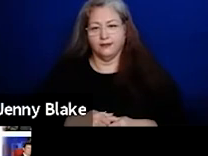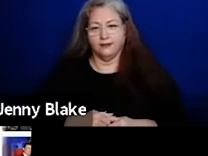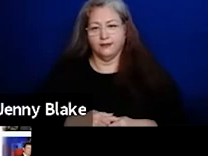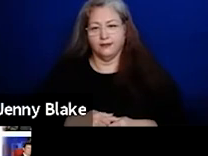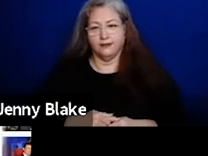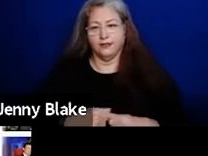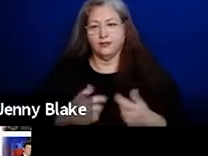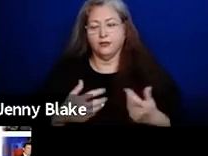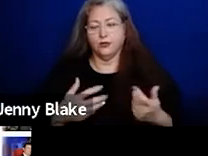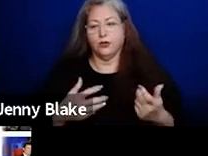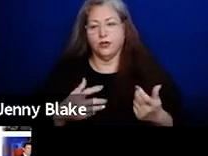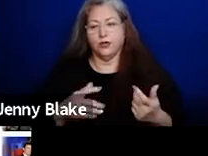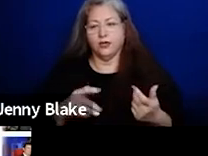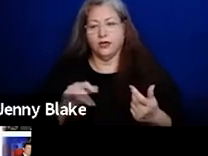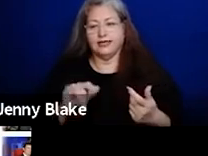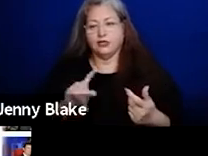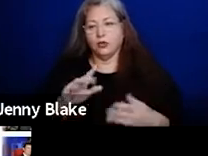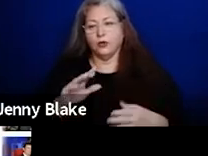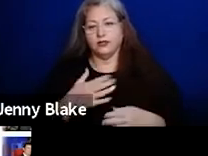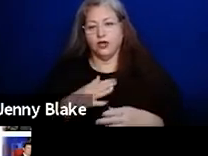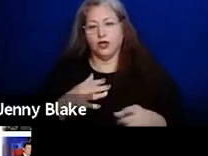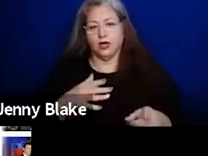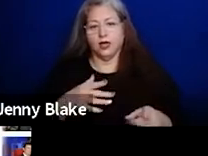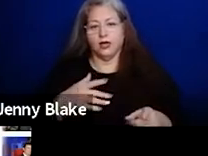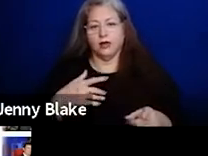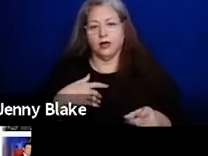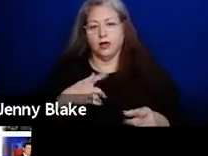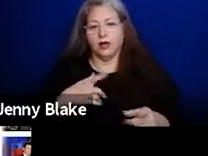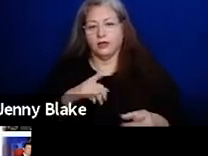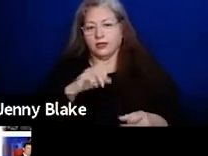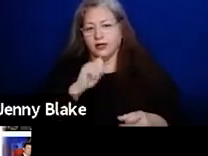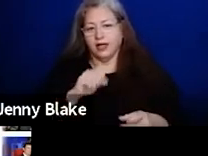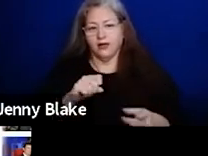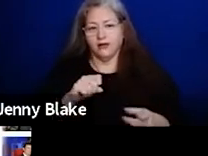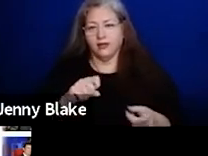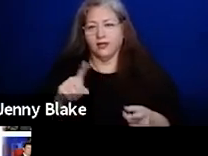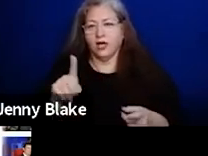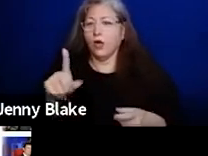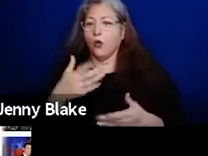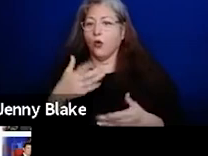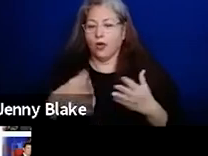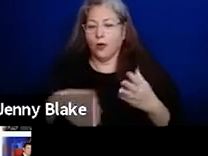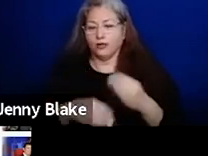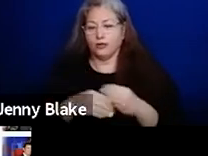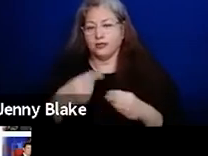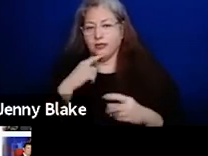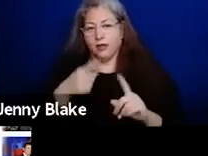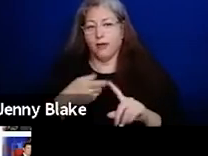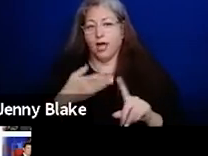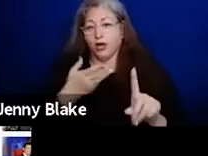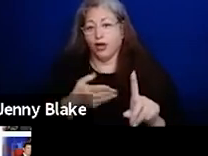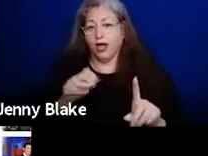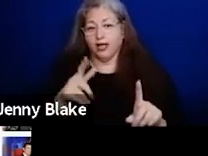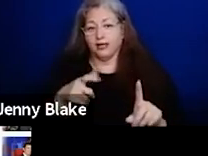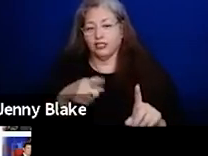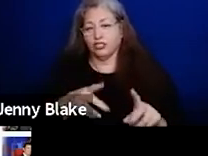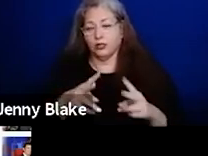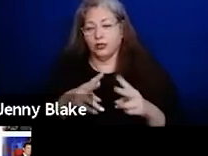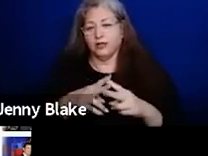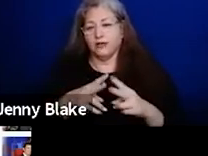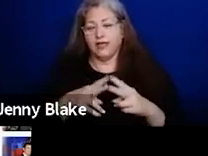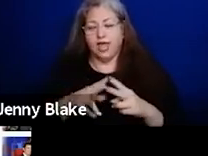This one is the song we used to sing many times. So this is really one more thing I want to say about her is that she was very